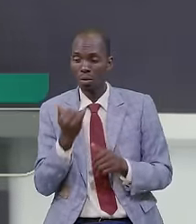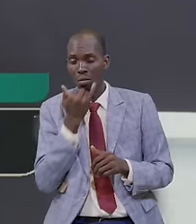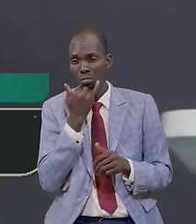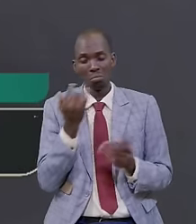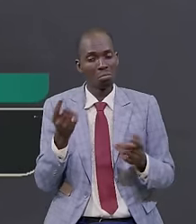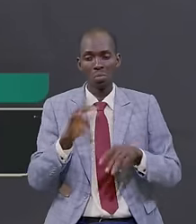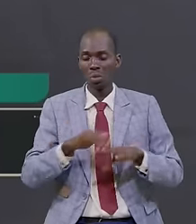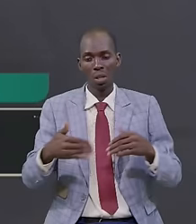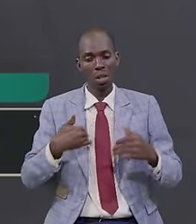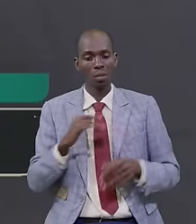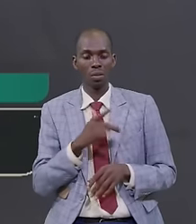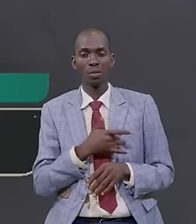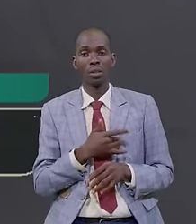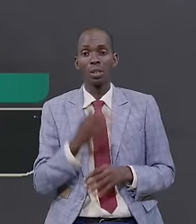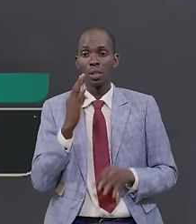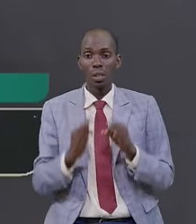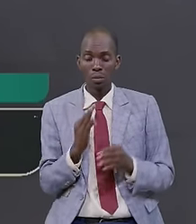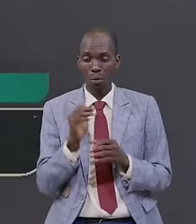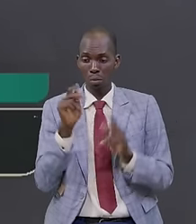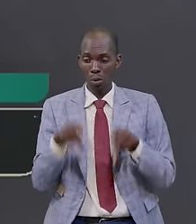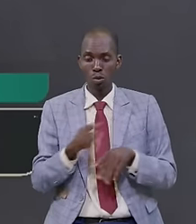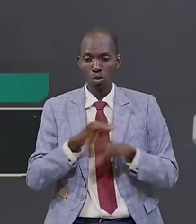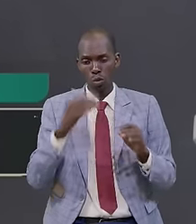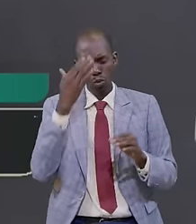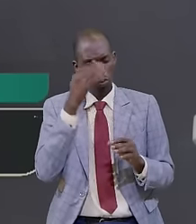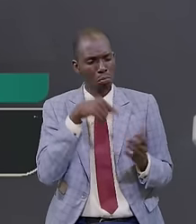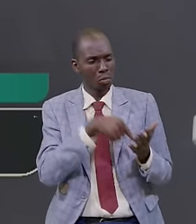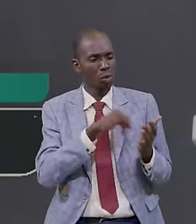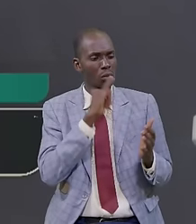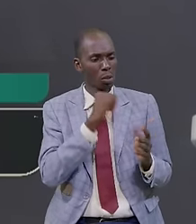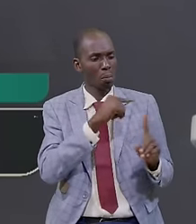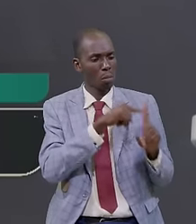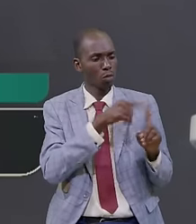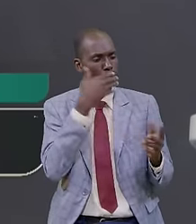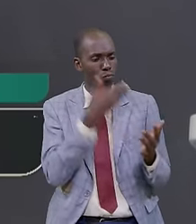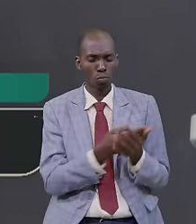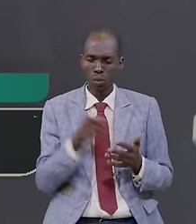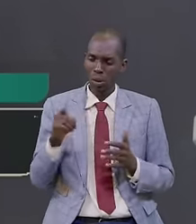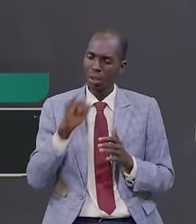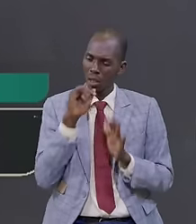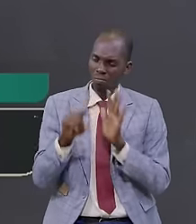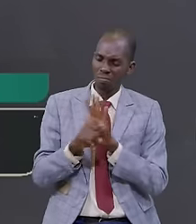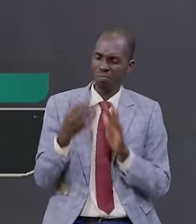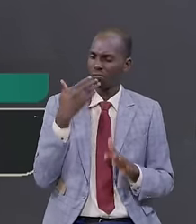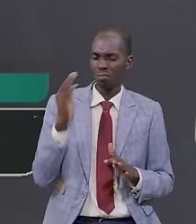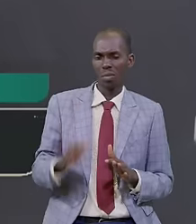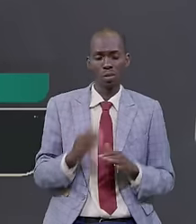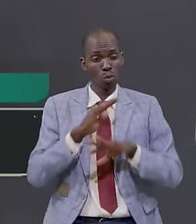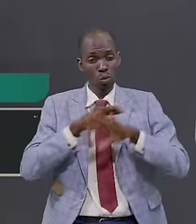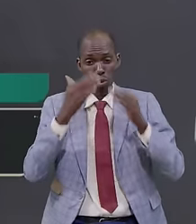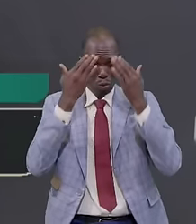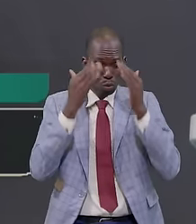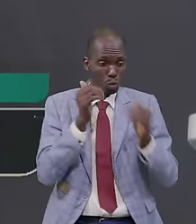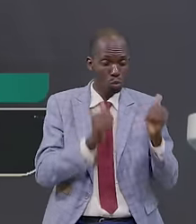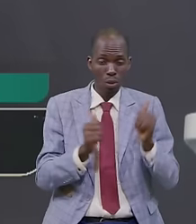positive, this is negative, how does he have the power to stand? How does he know the direction to